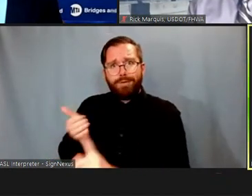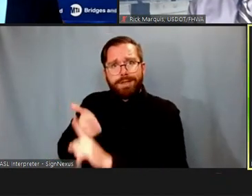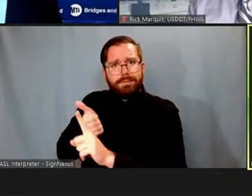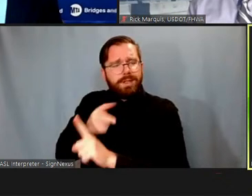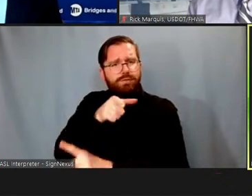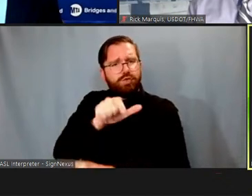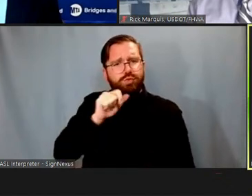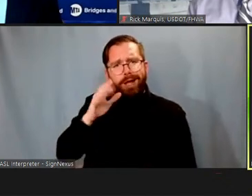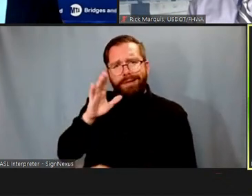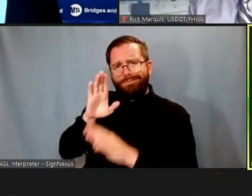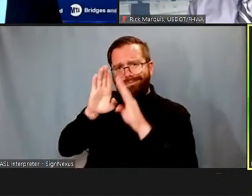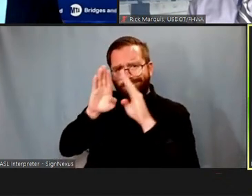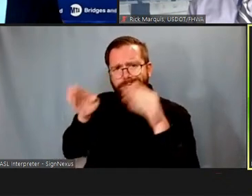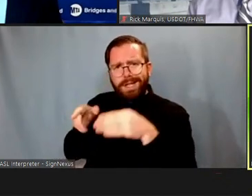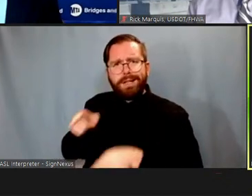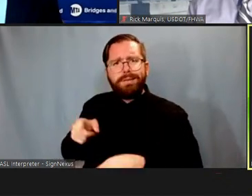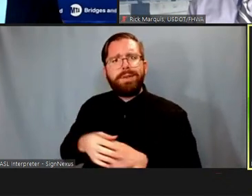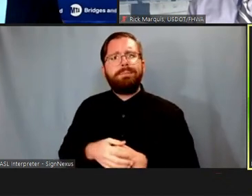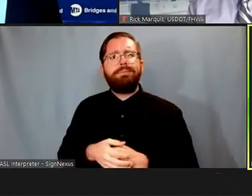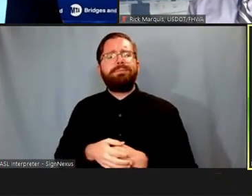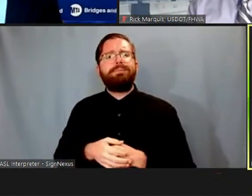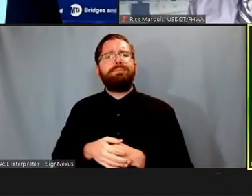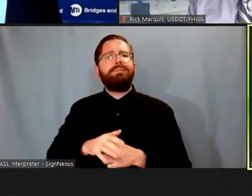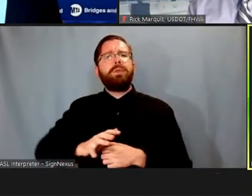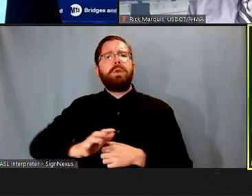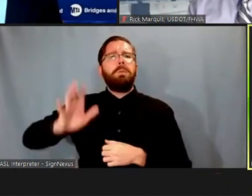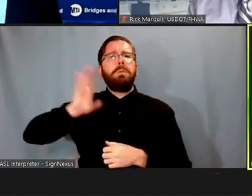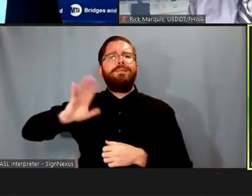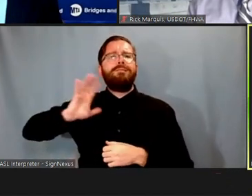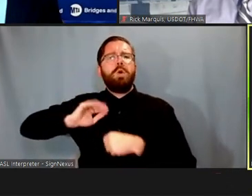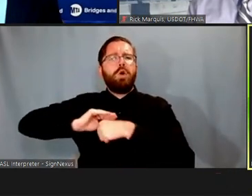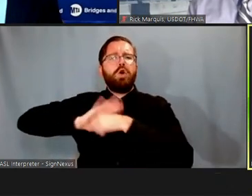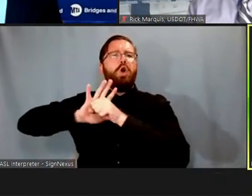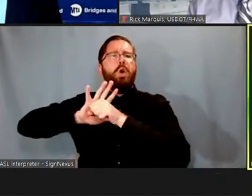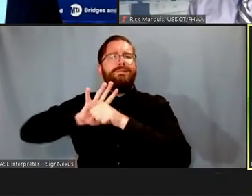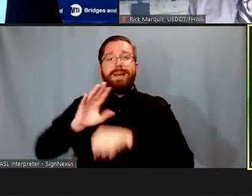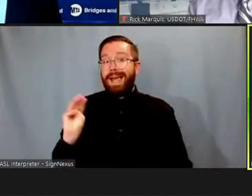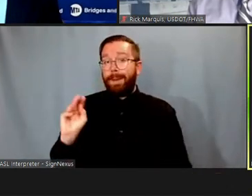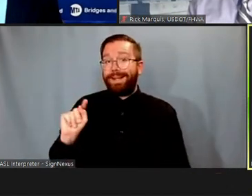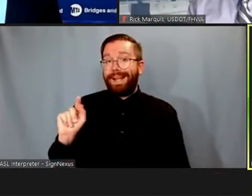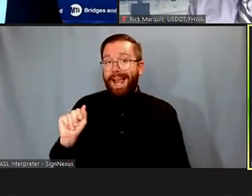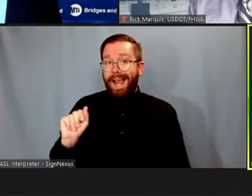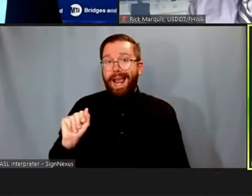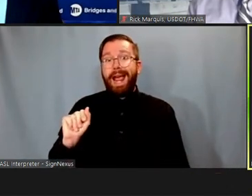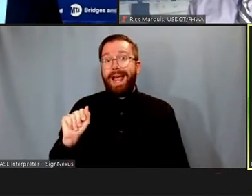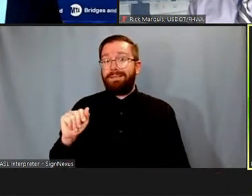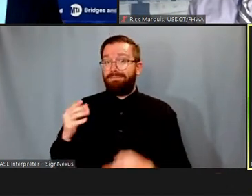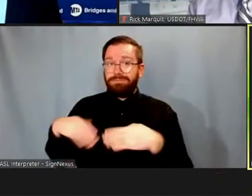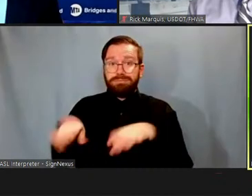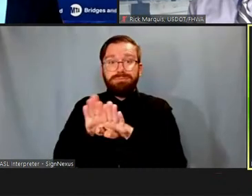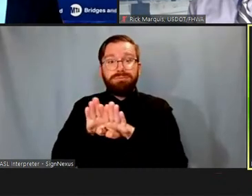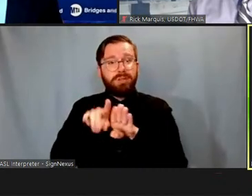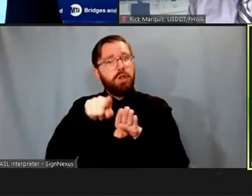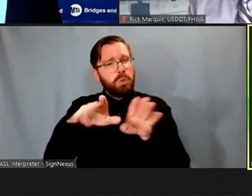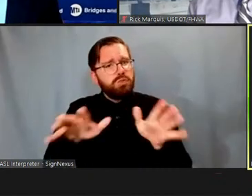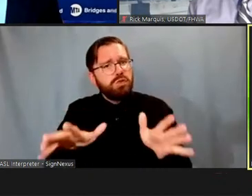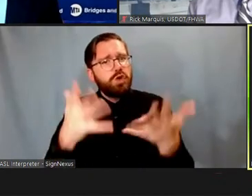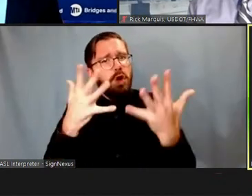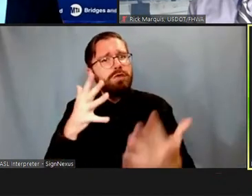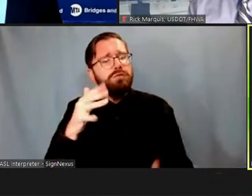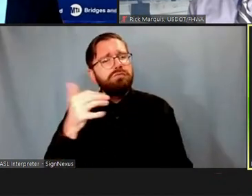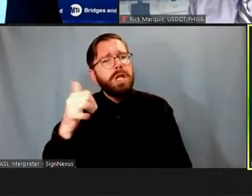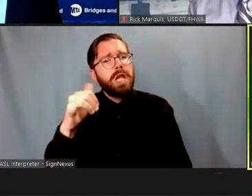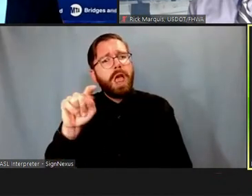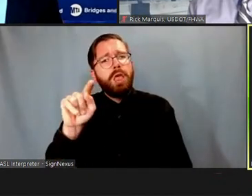beginning of this during the pandemic when the mta shut down you guys were encouraging yellow cabs and tlc